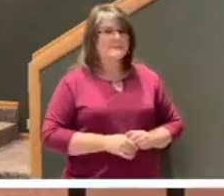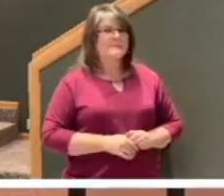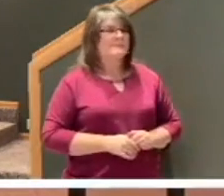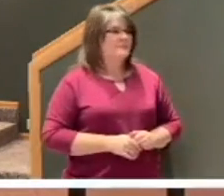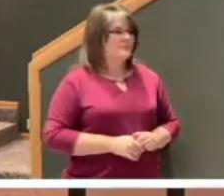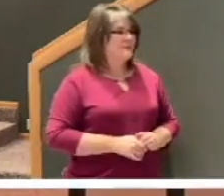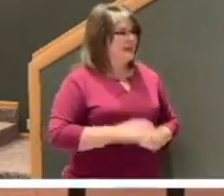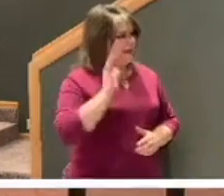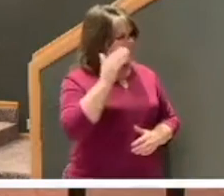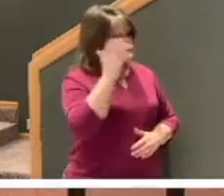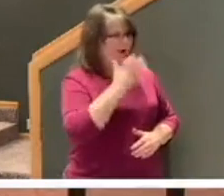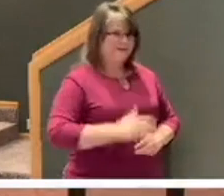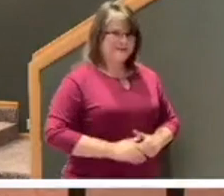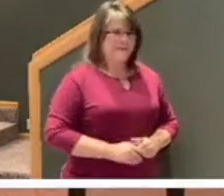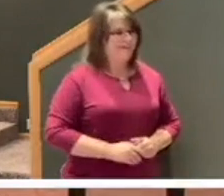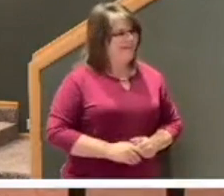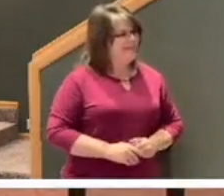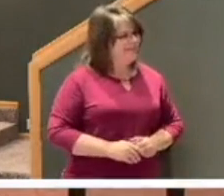And it looks awesome.